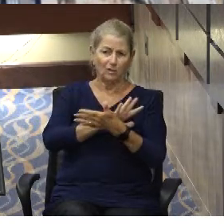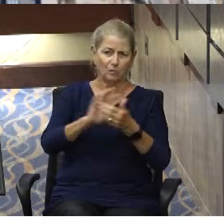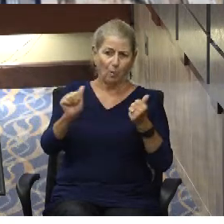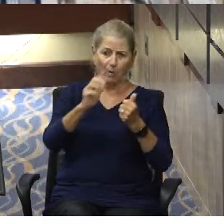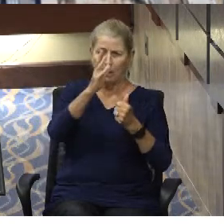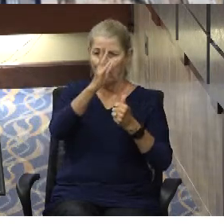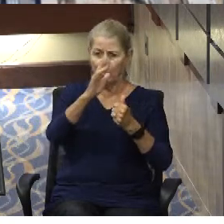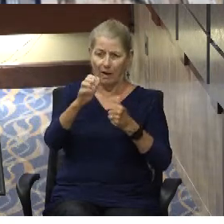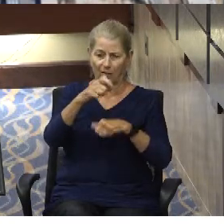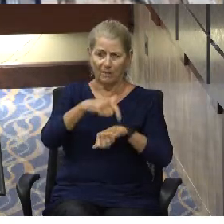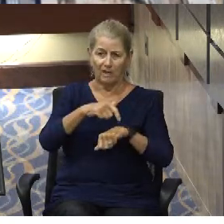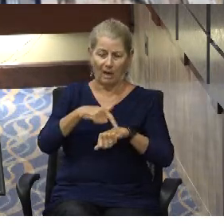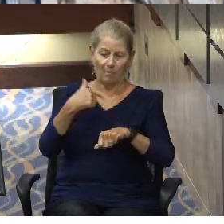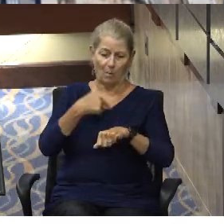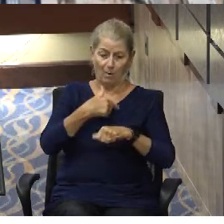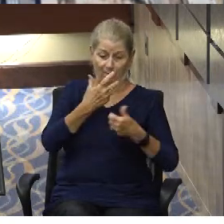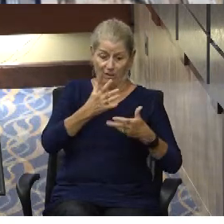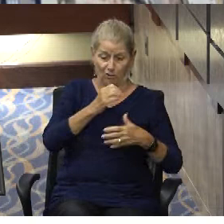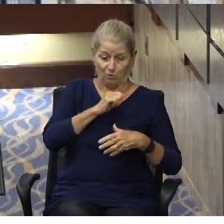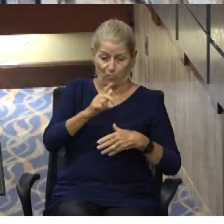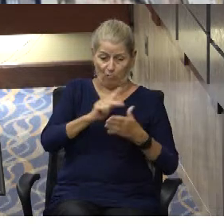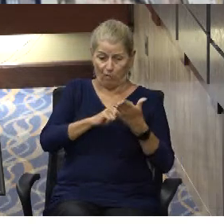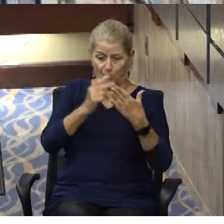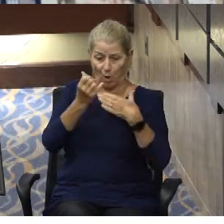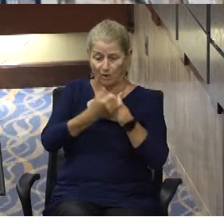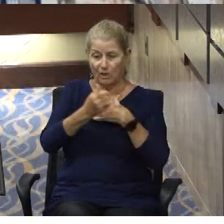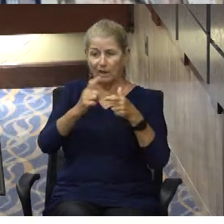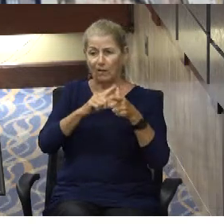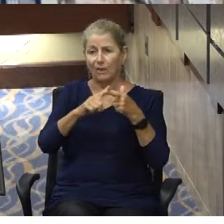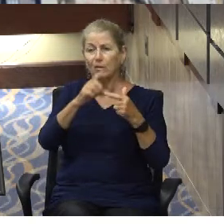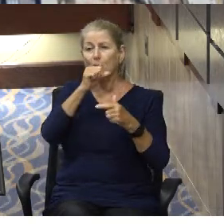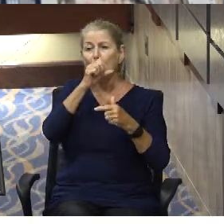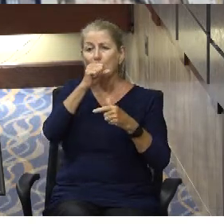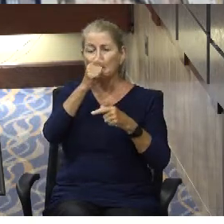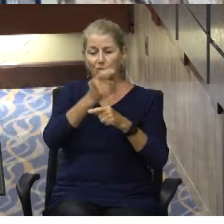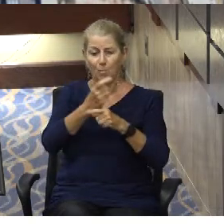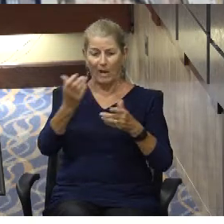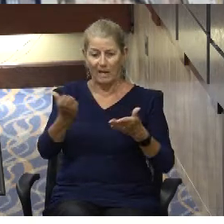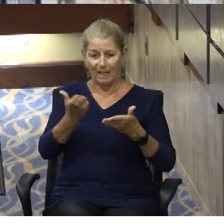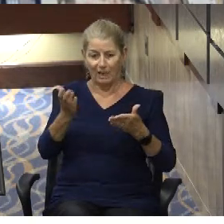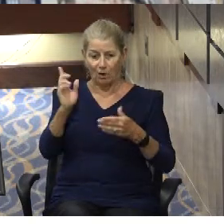these projects. And then the orange right here,